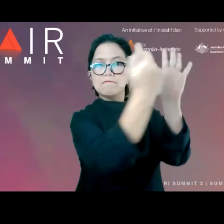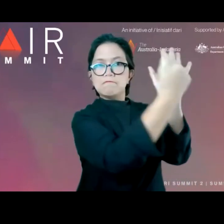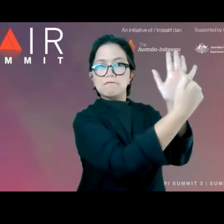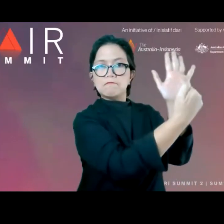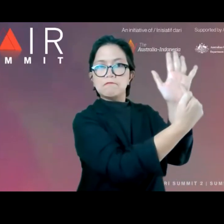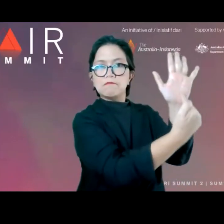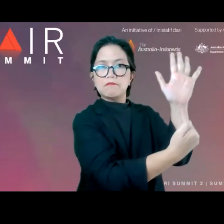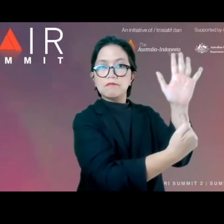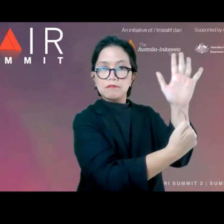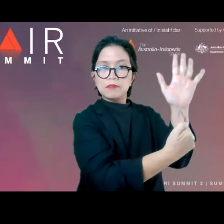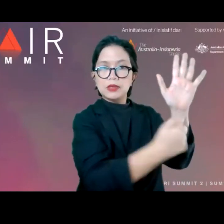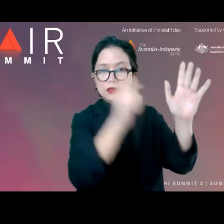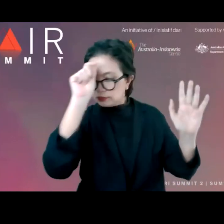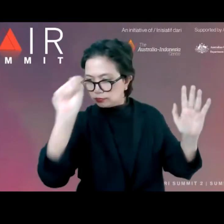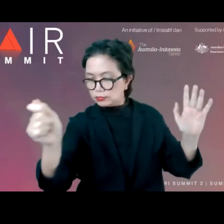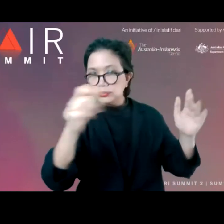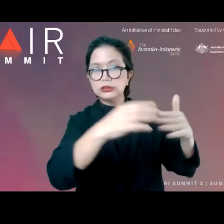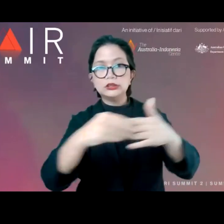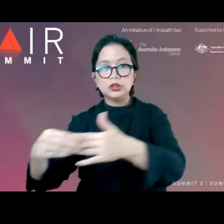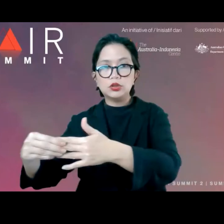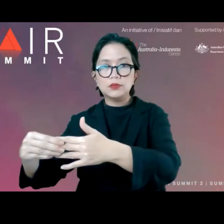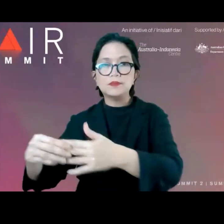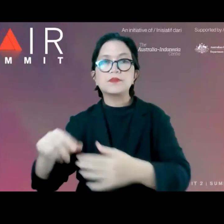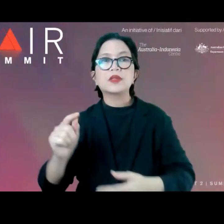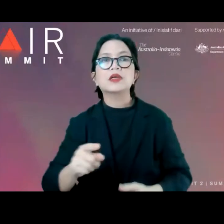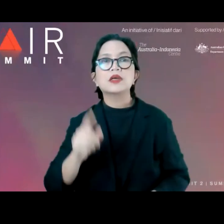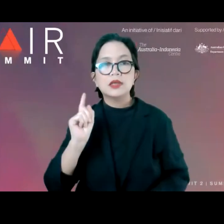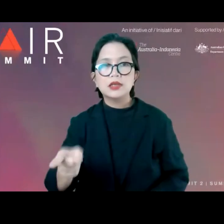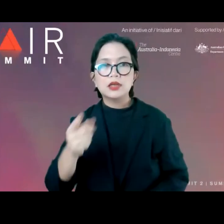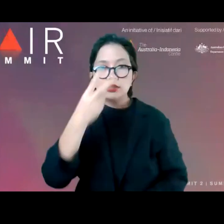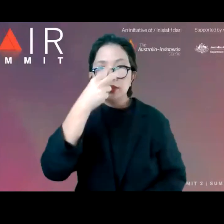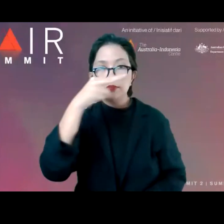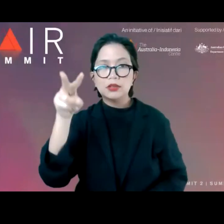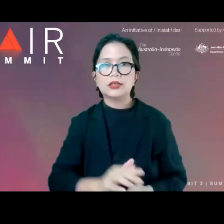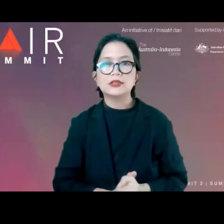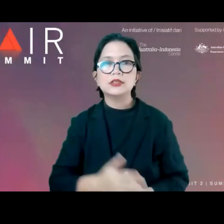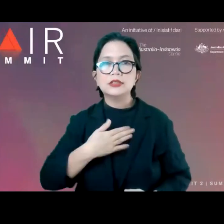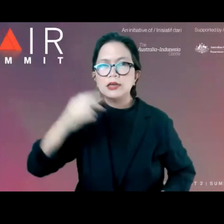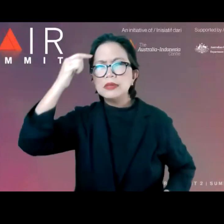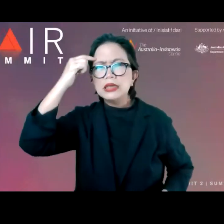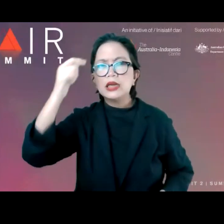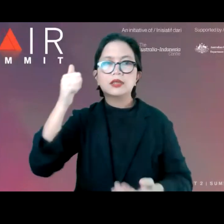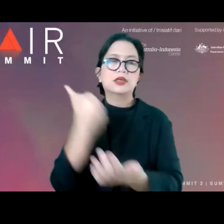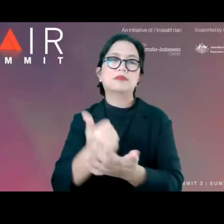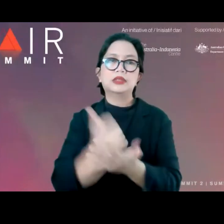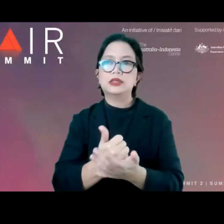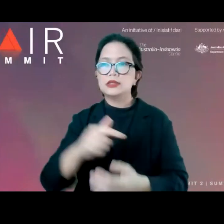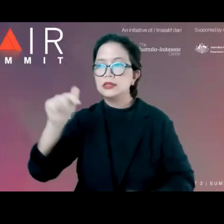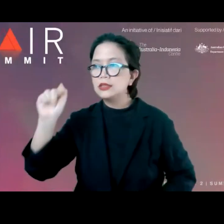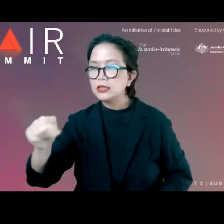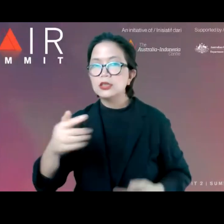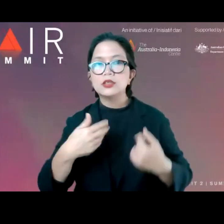think most important of all, which has been brought out by this report, is the mental and emotional